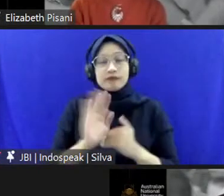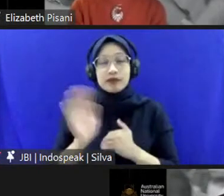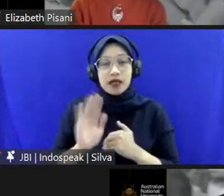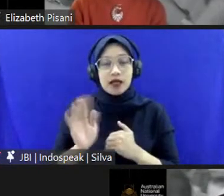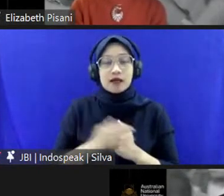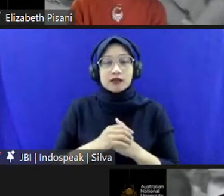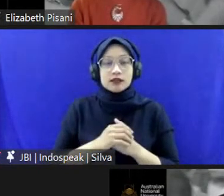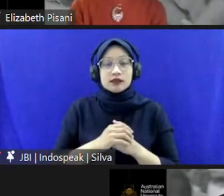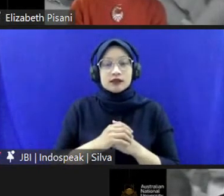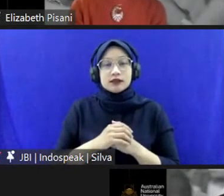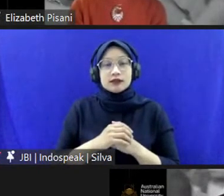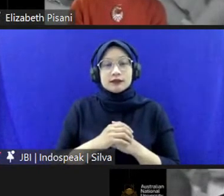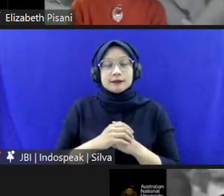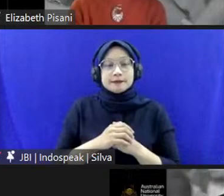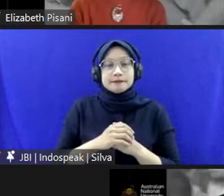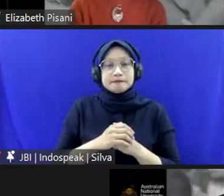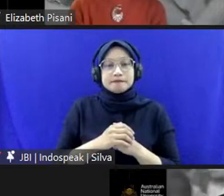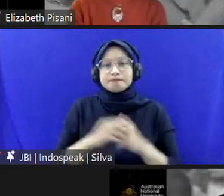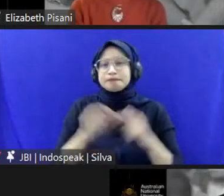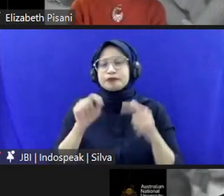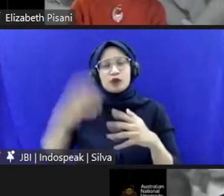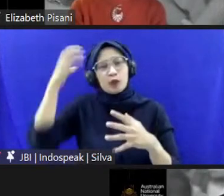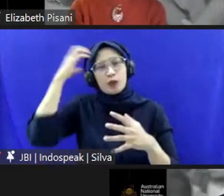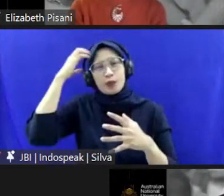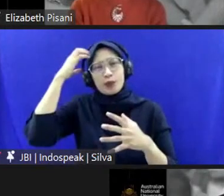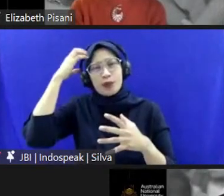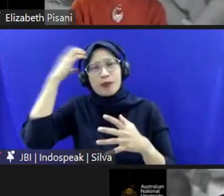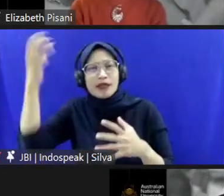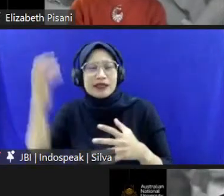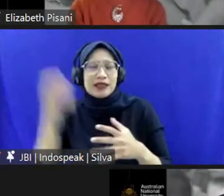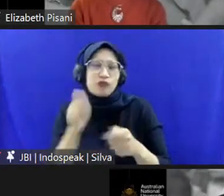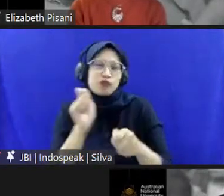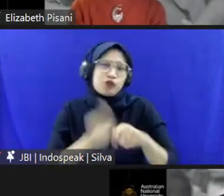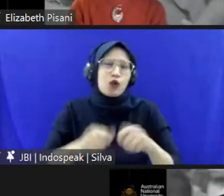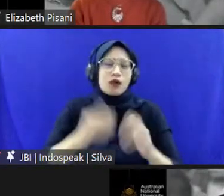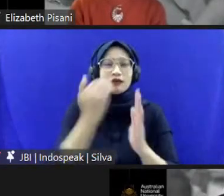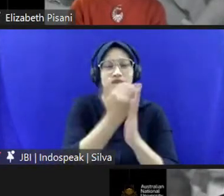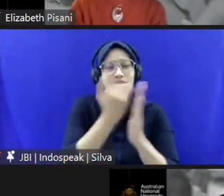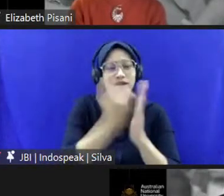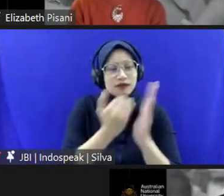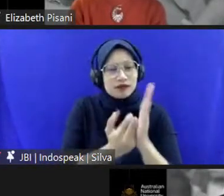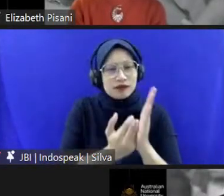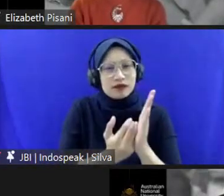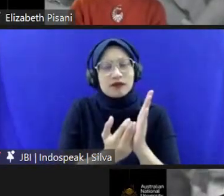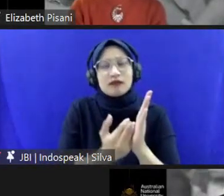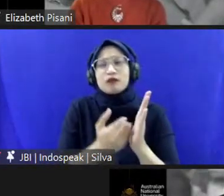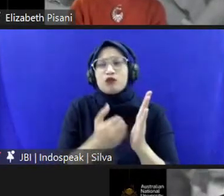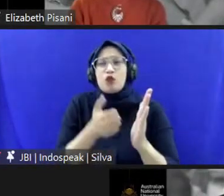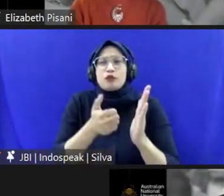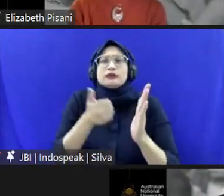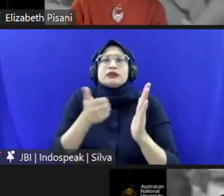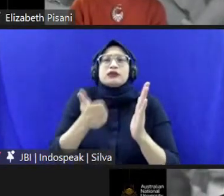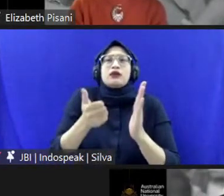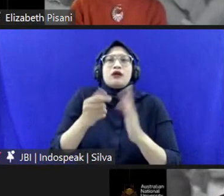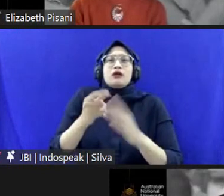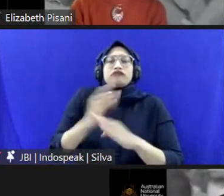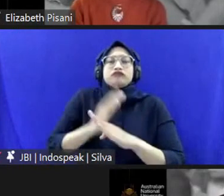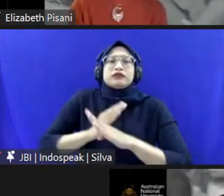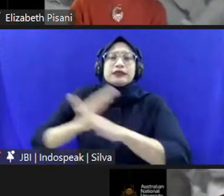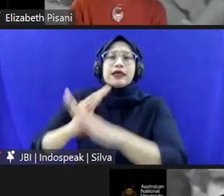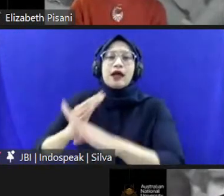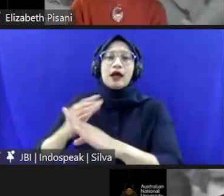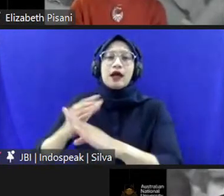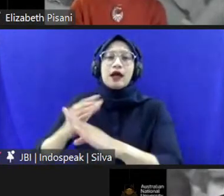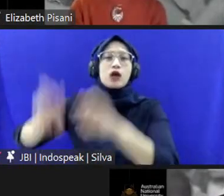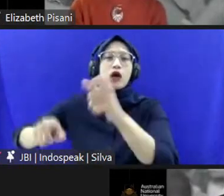it's quite amazing that the government would have a policy that prevents foreign investment in hospitals in the